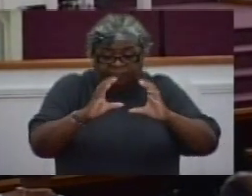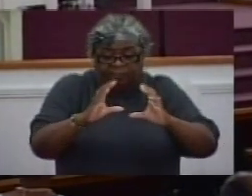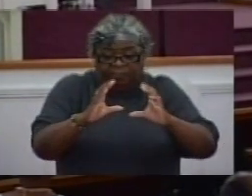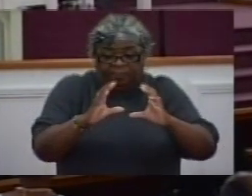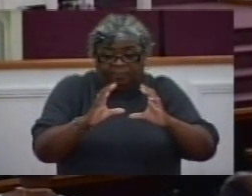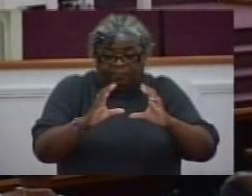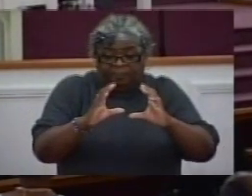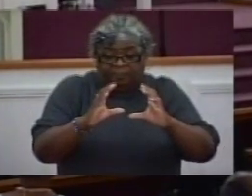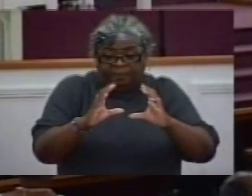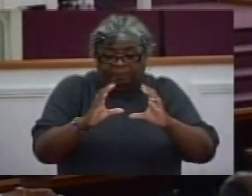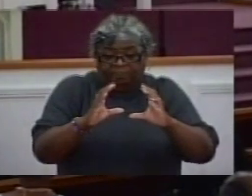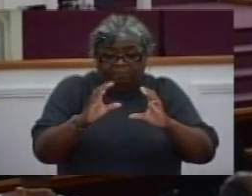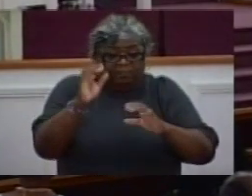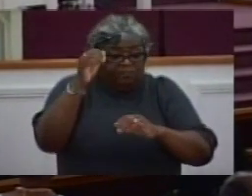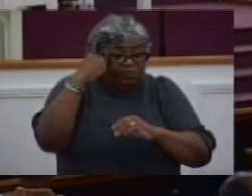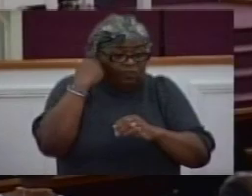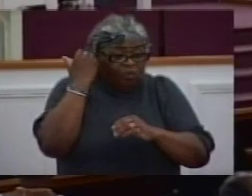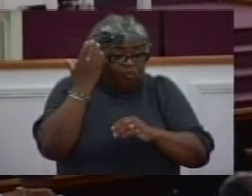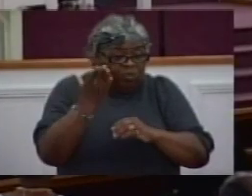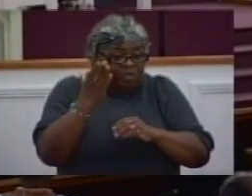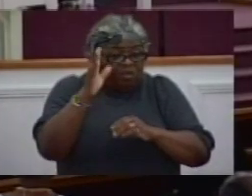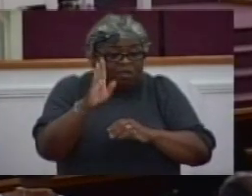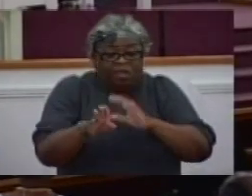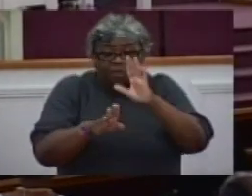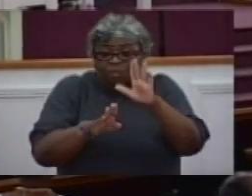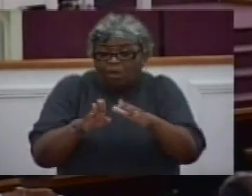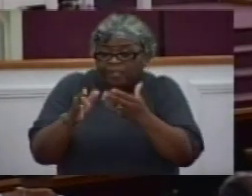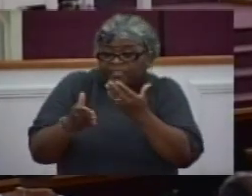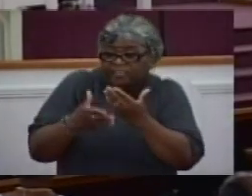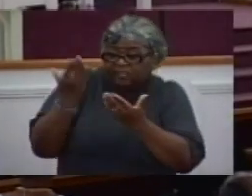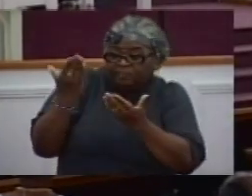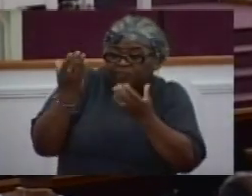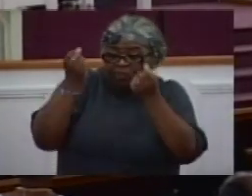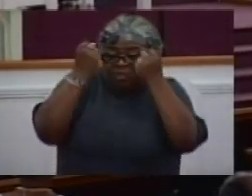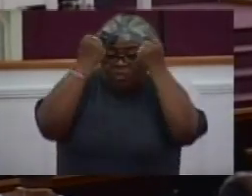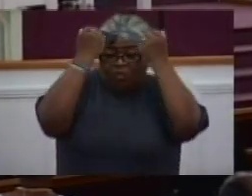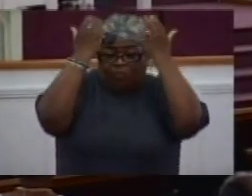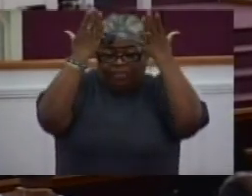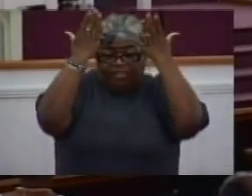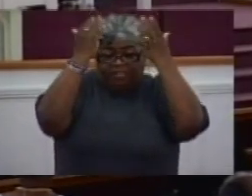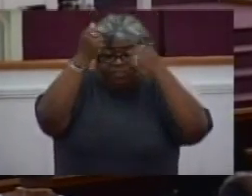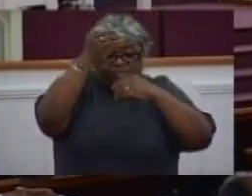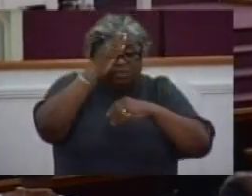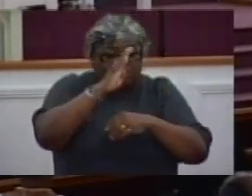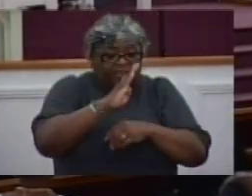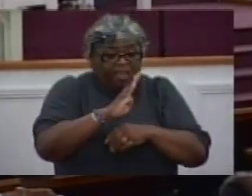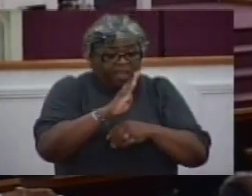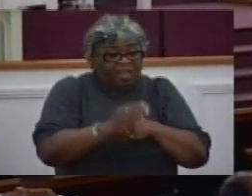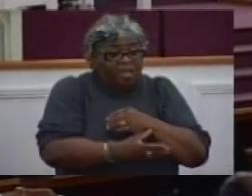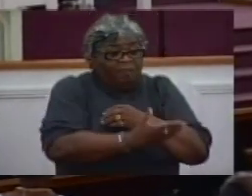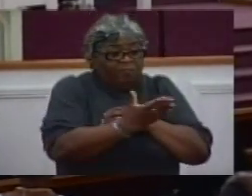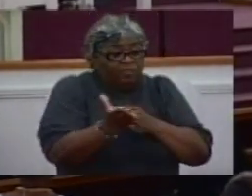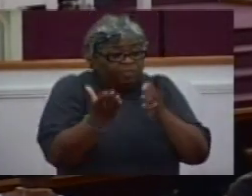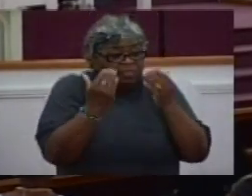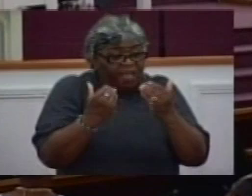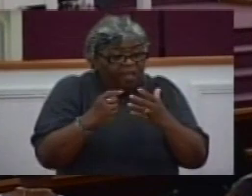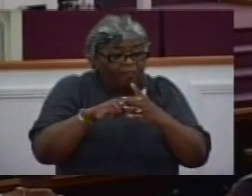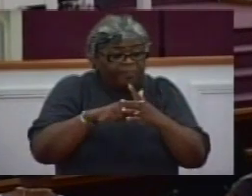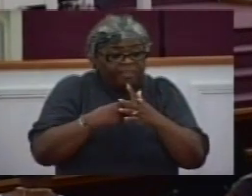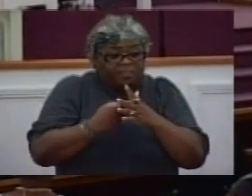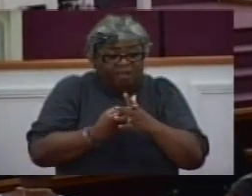submitting your will and walking in simple obedience to God, you now